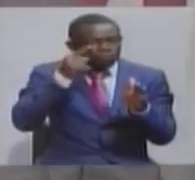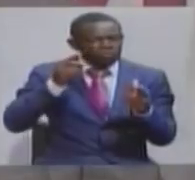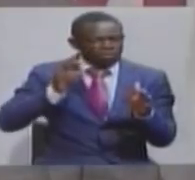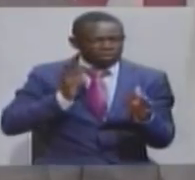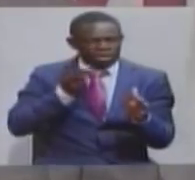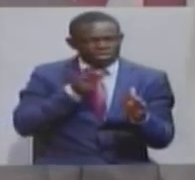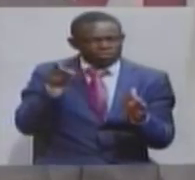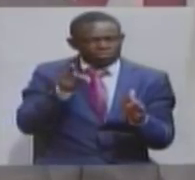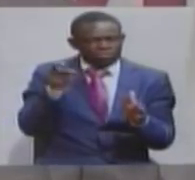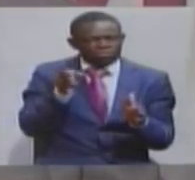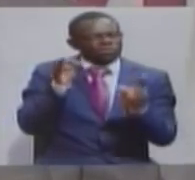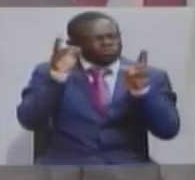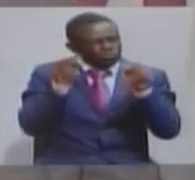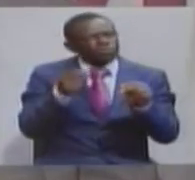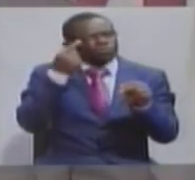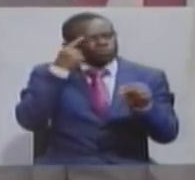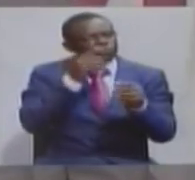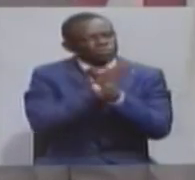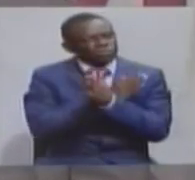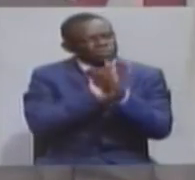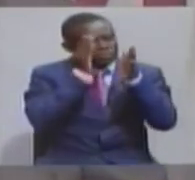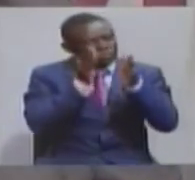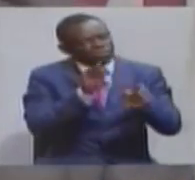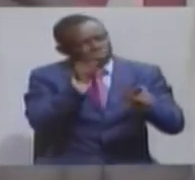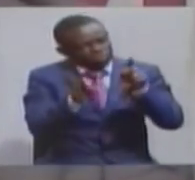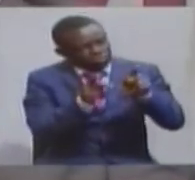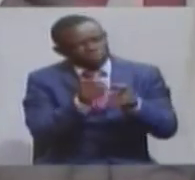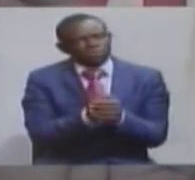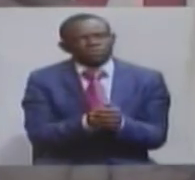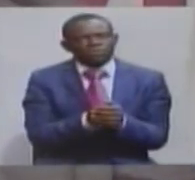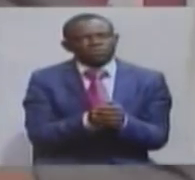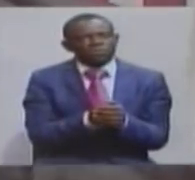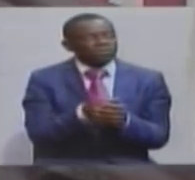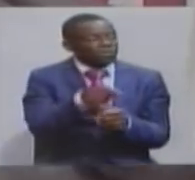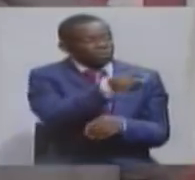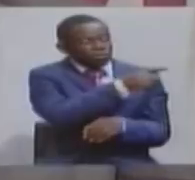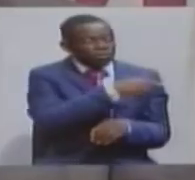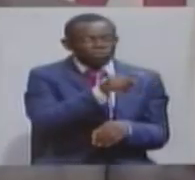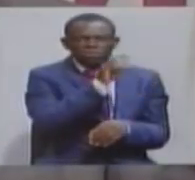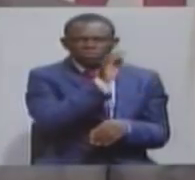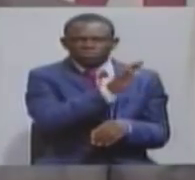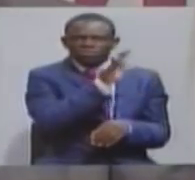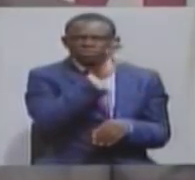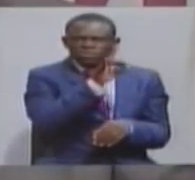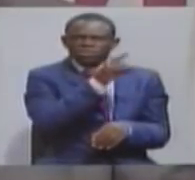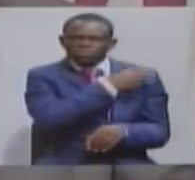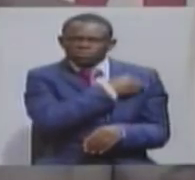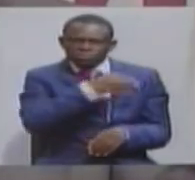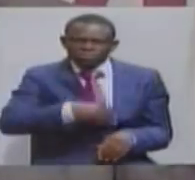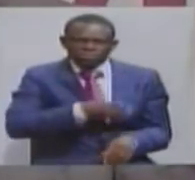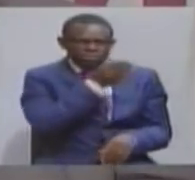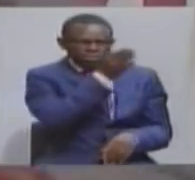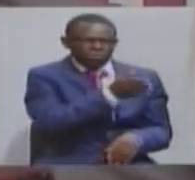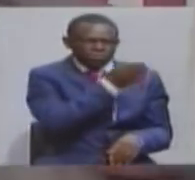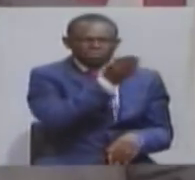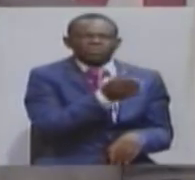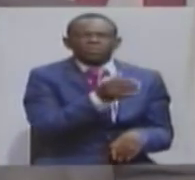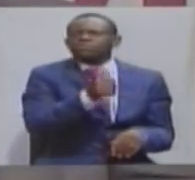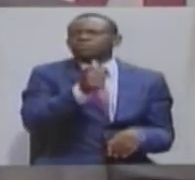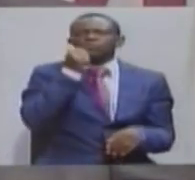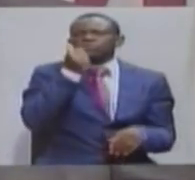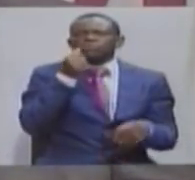the Patriotic Front. Now, the 58 of them want to hold the whole country at ransom. They want to say, we will not